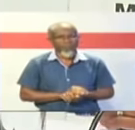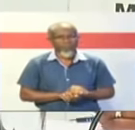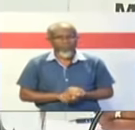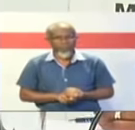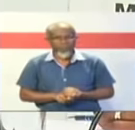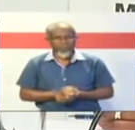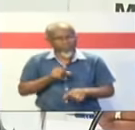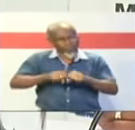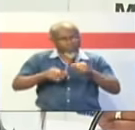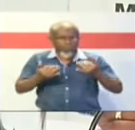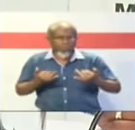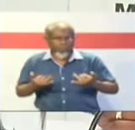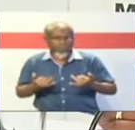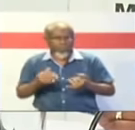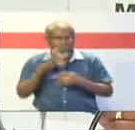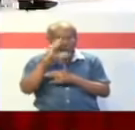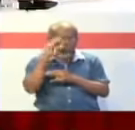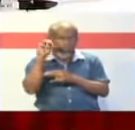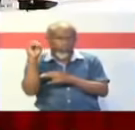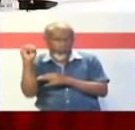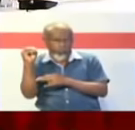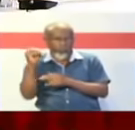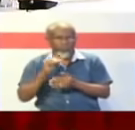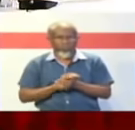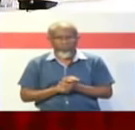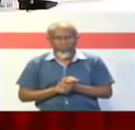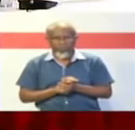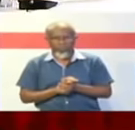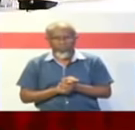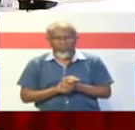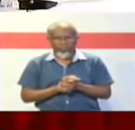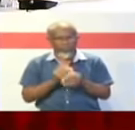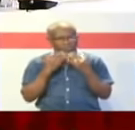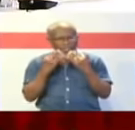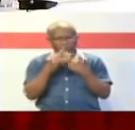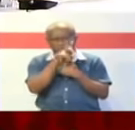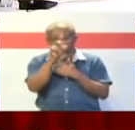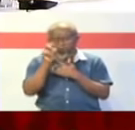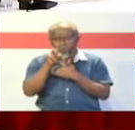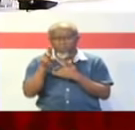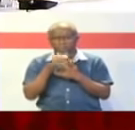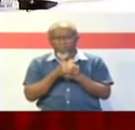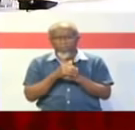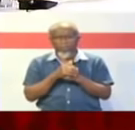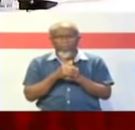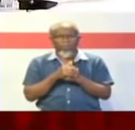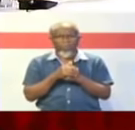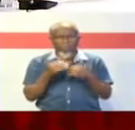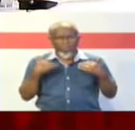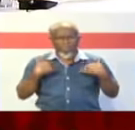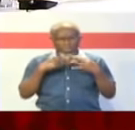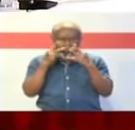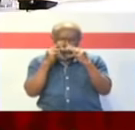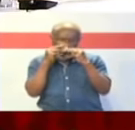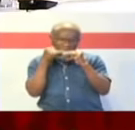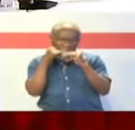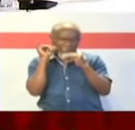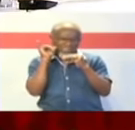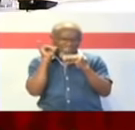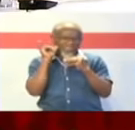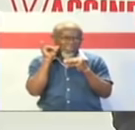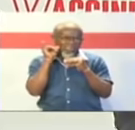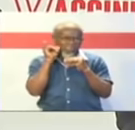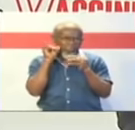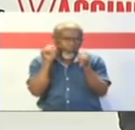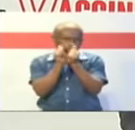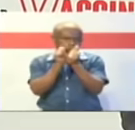to it. So I'll turn you over to the CMO for the next bit of the question. Yeah, so thank you for the question. I would have held a meeting yesterday